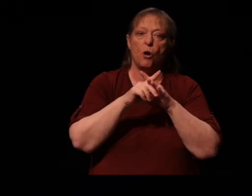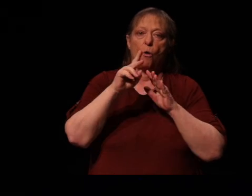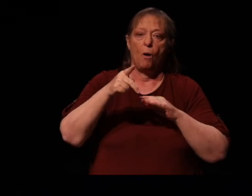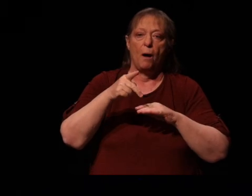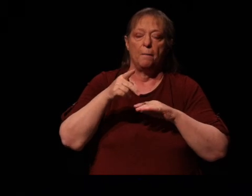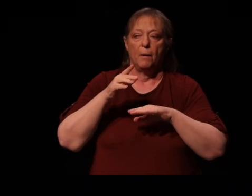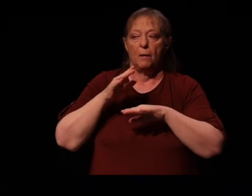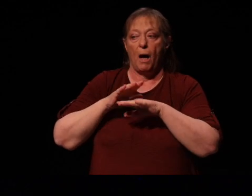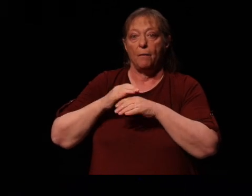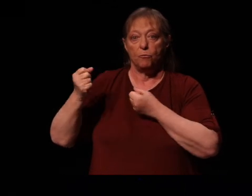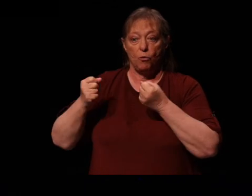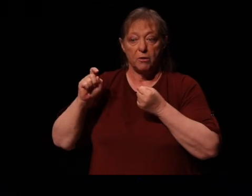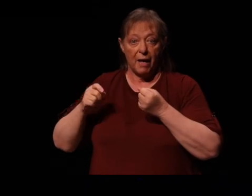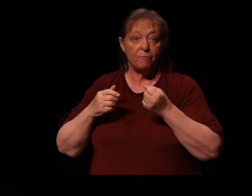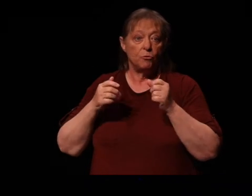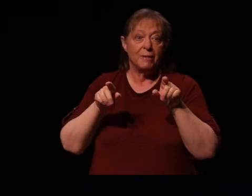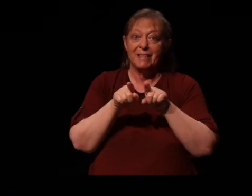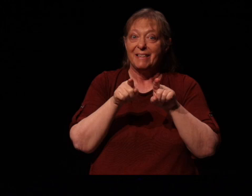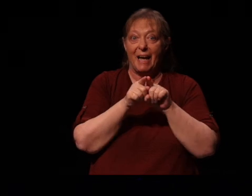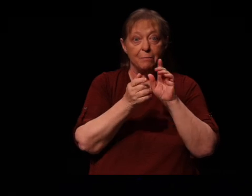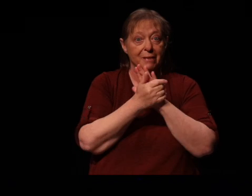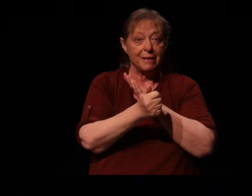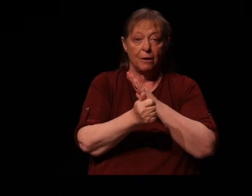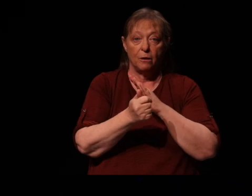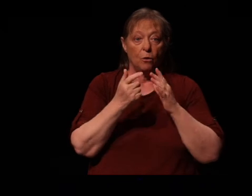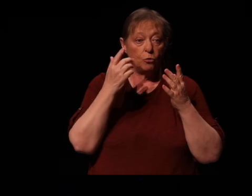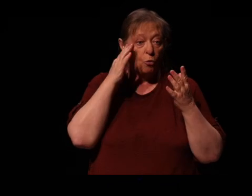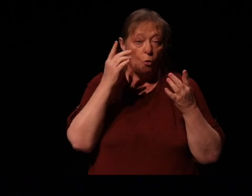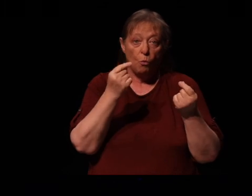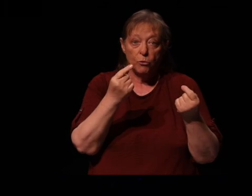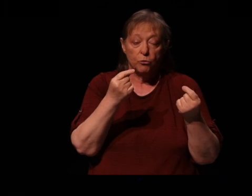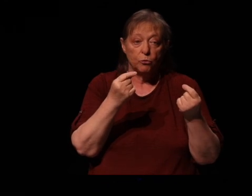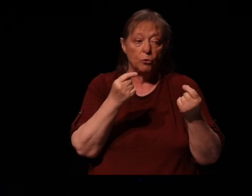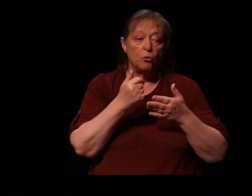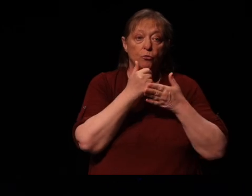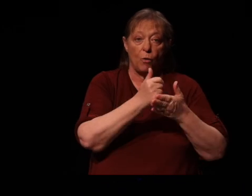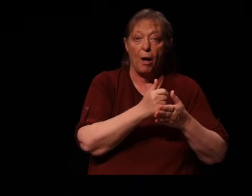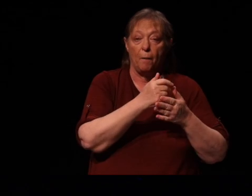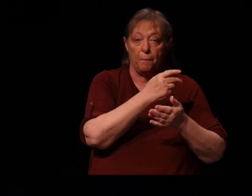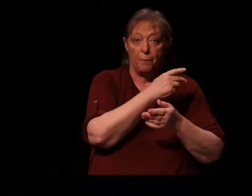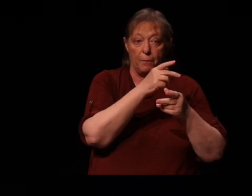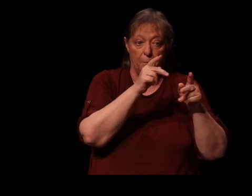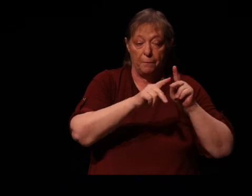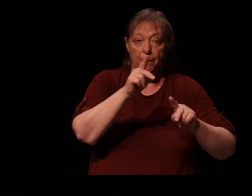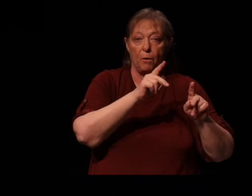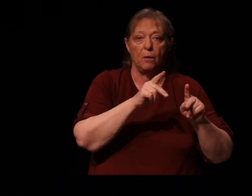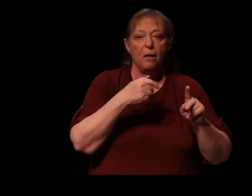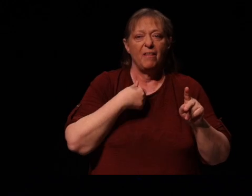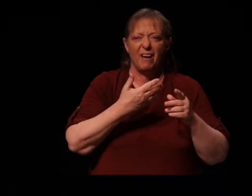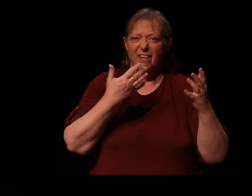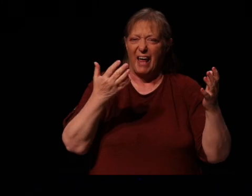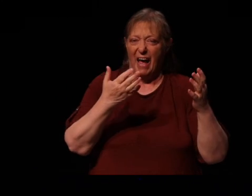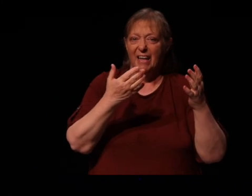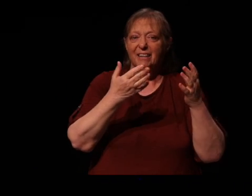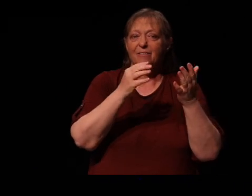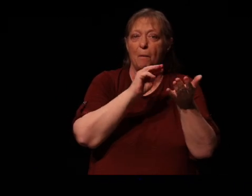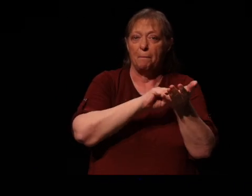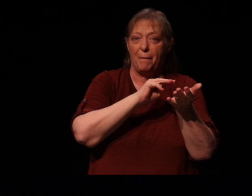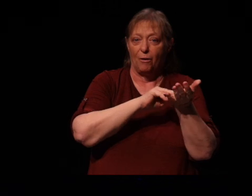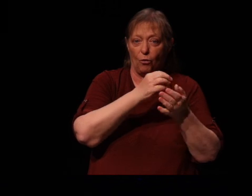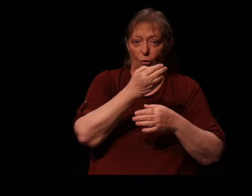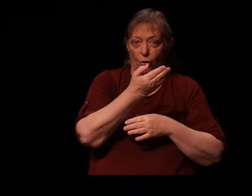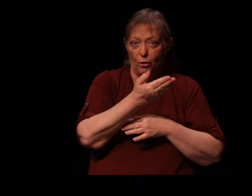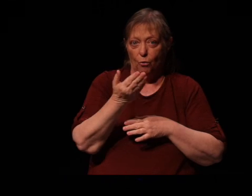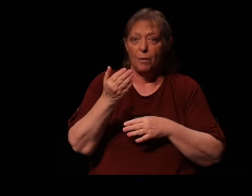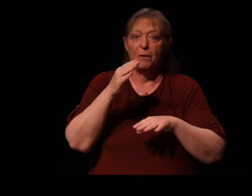who are showing up on the ambulance trucks to be able to stabilize the patients and do what is necessary. They carry a lot of medical equipment on